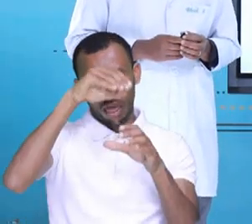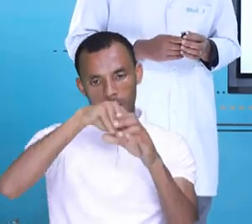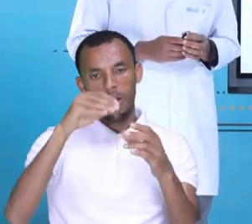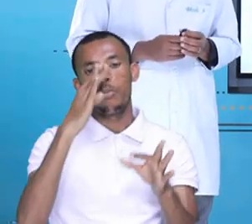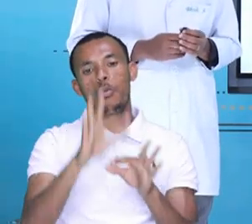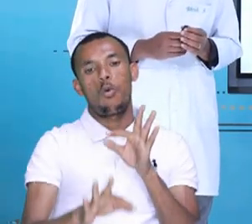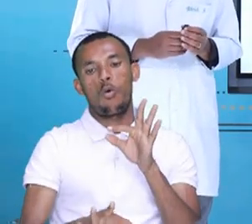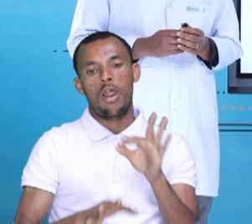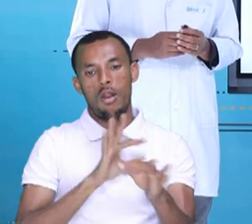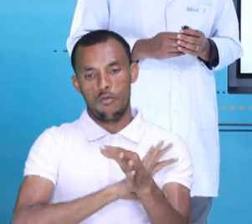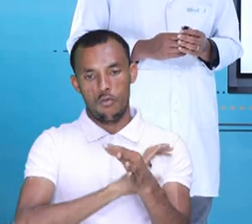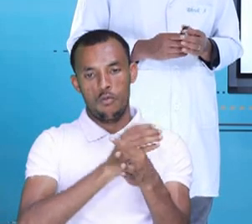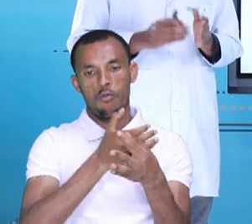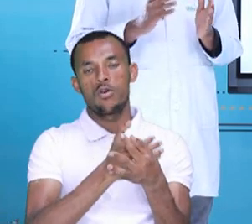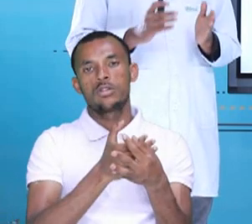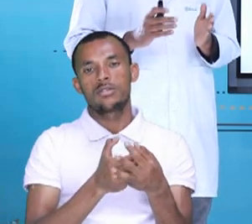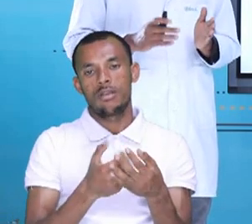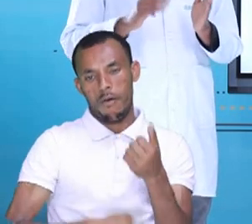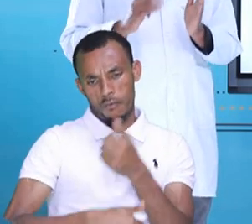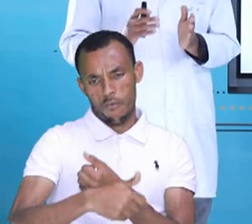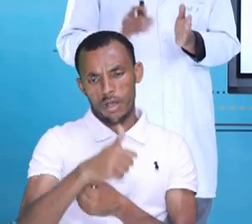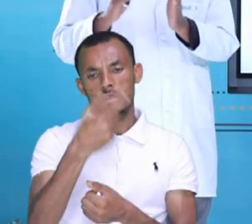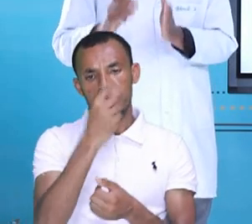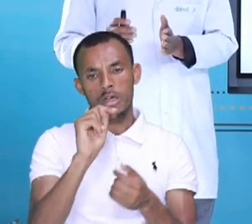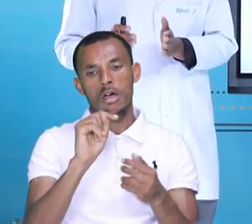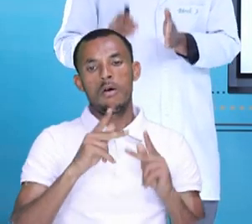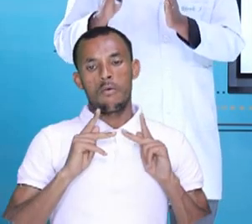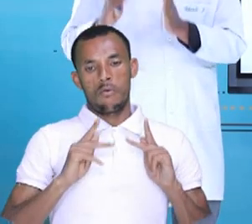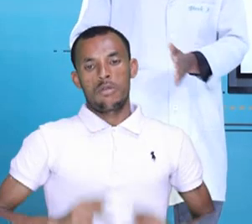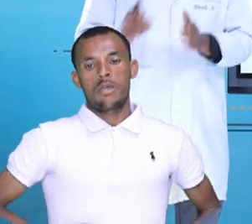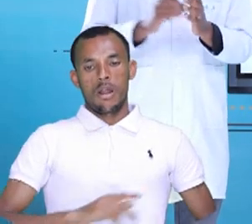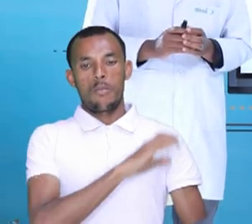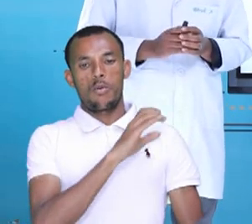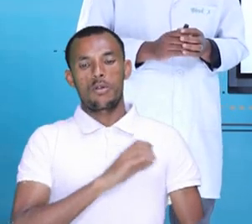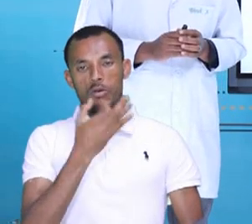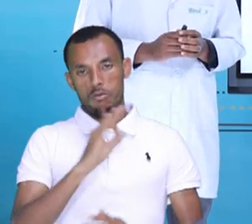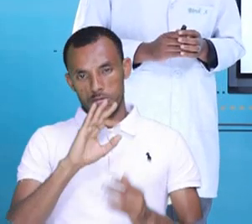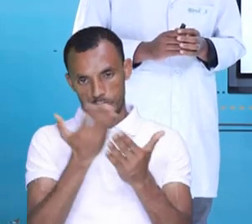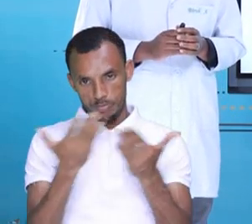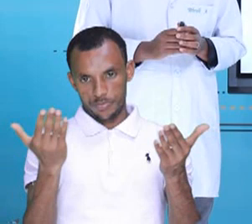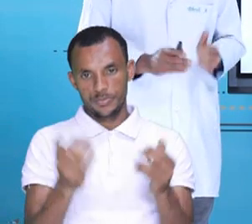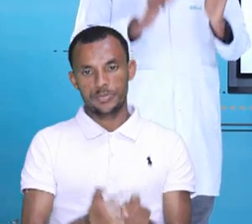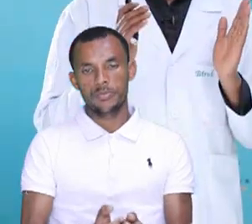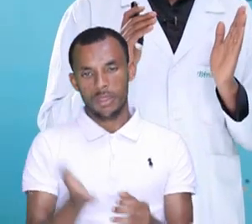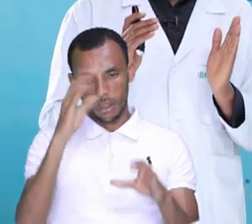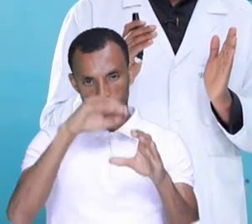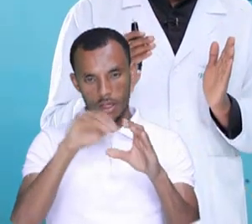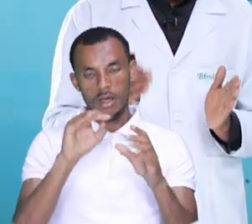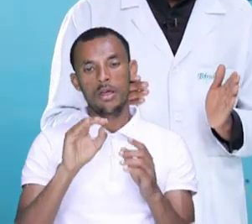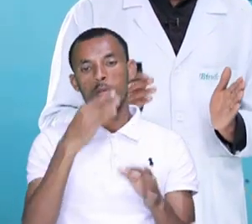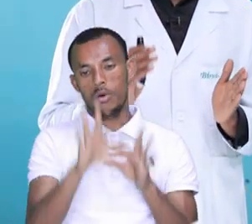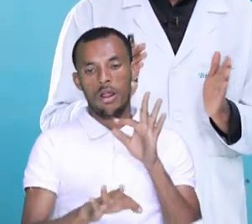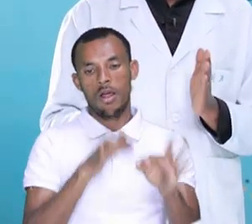forces. Intermolecular forces affect the physical properties of the species. Intermolecular